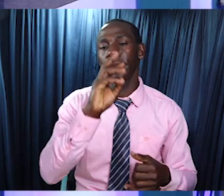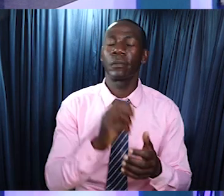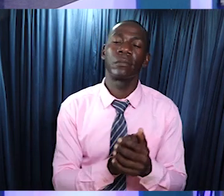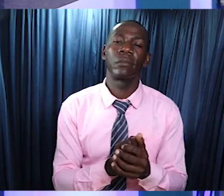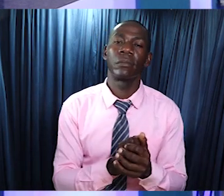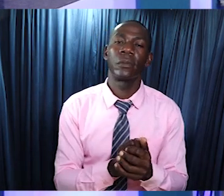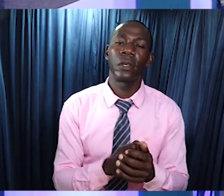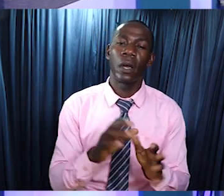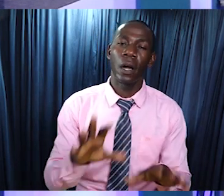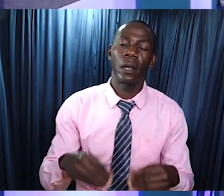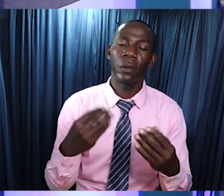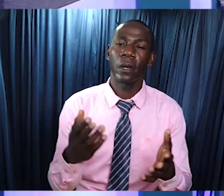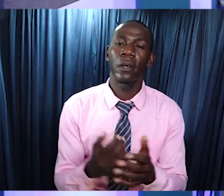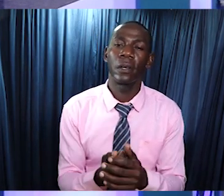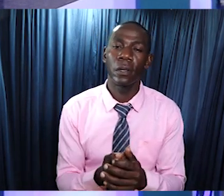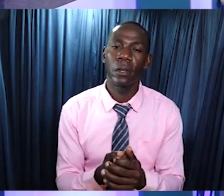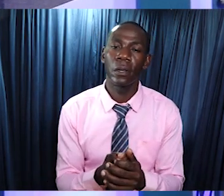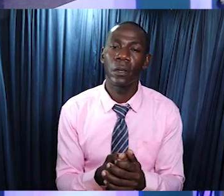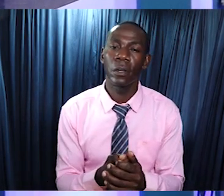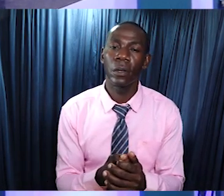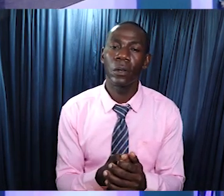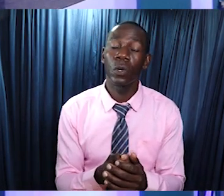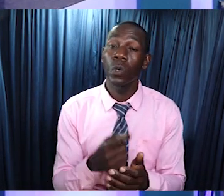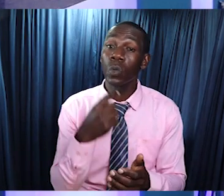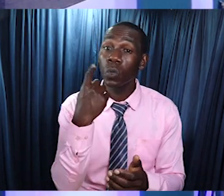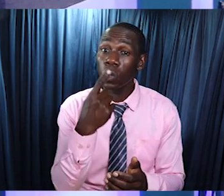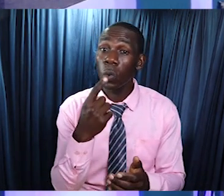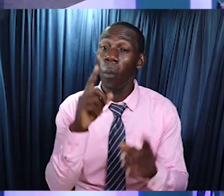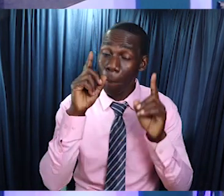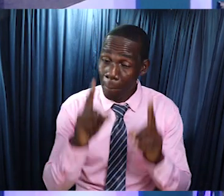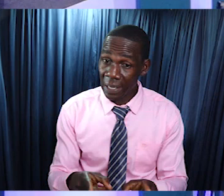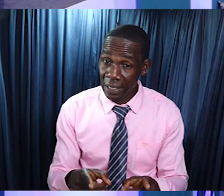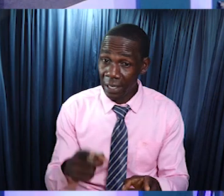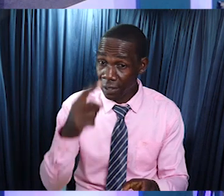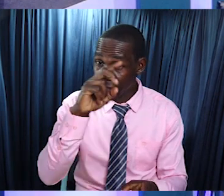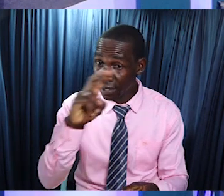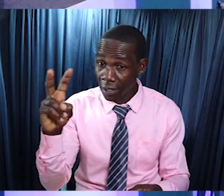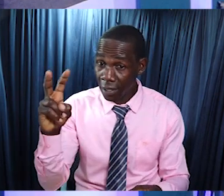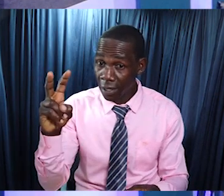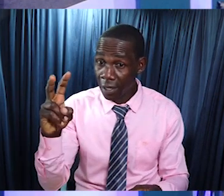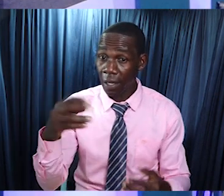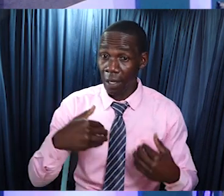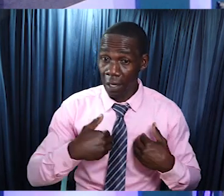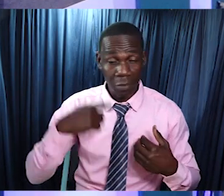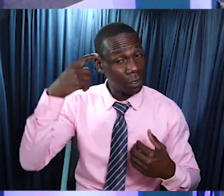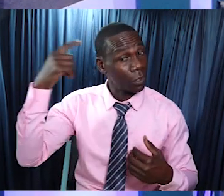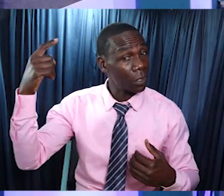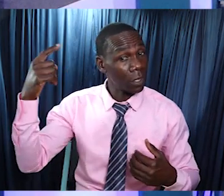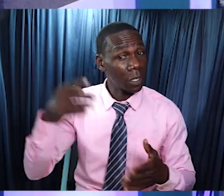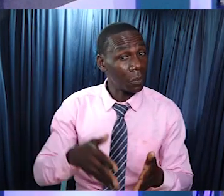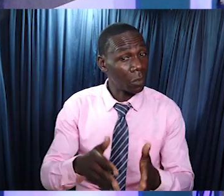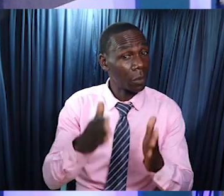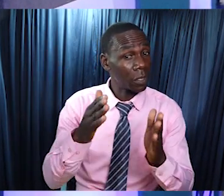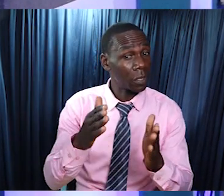drink. Hallelujah. Hallelujah. So, ni lazima uangalie. So you must consider. Je, katika mawazo yangu. In my thoughts. Na